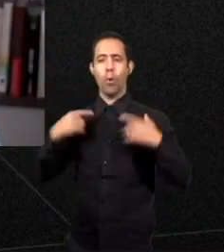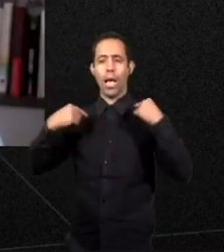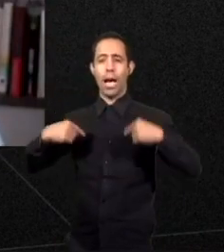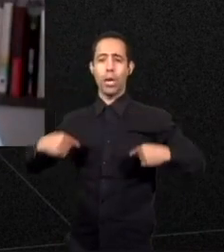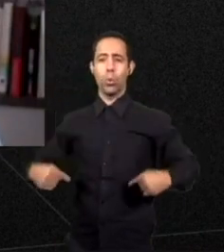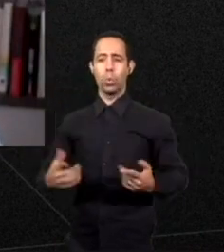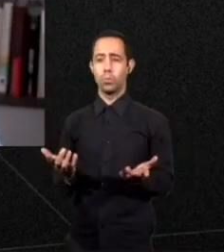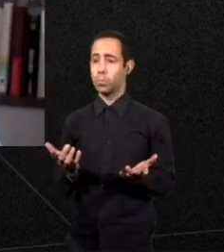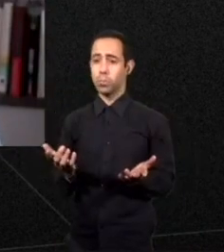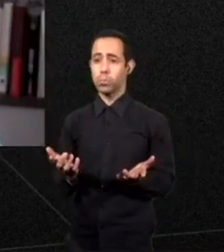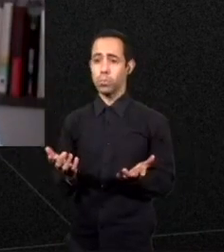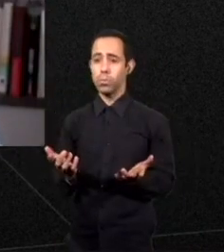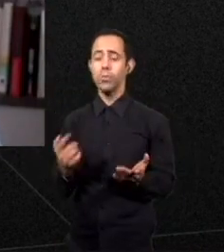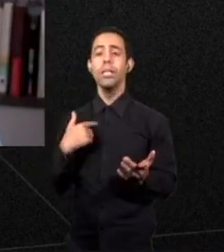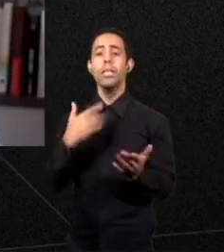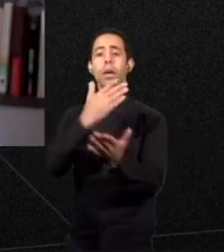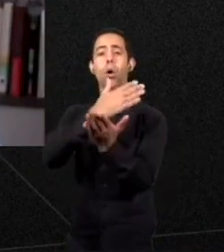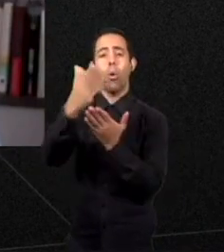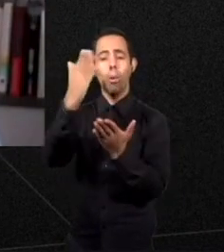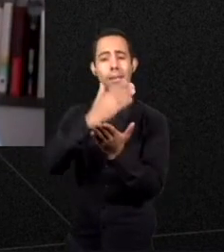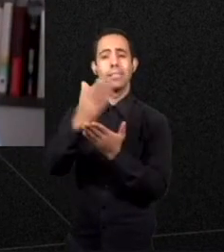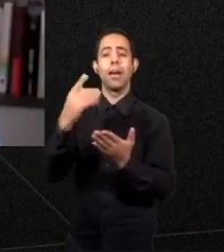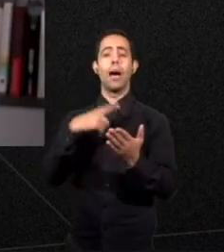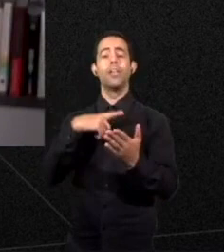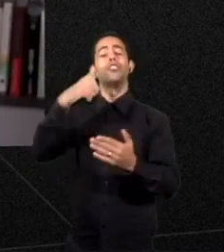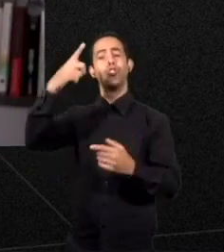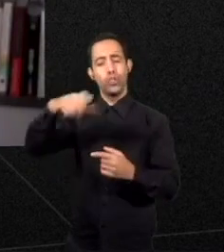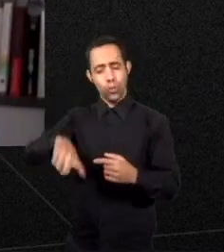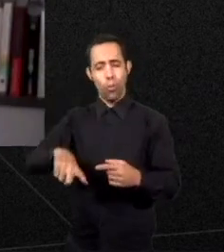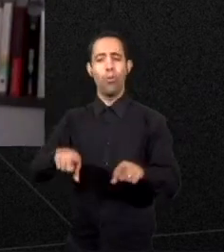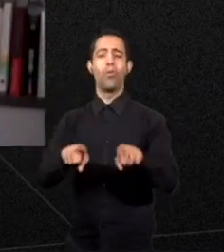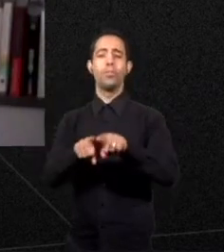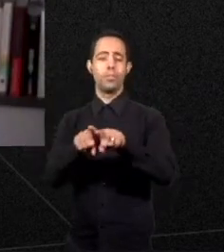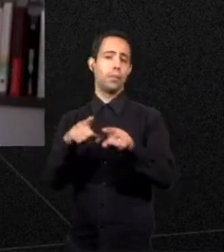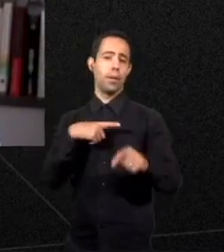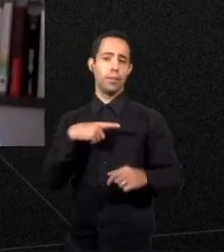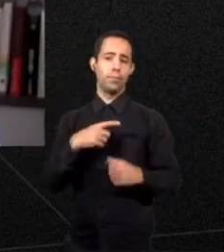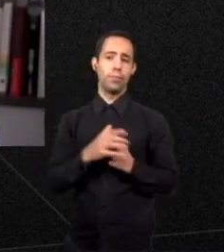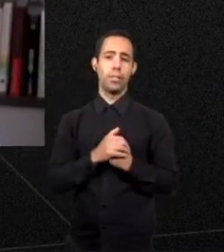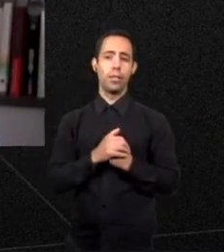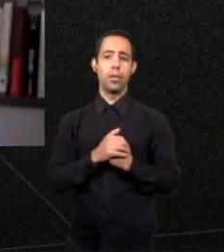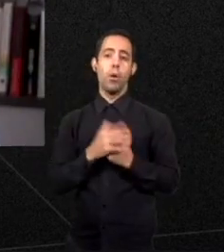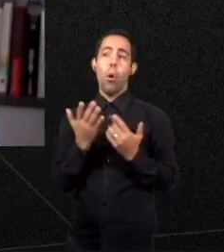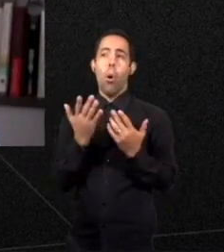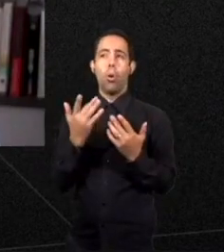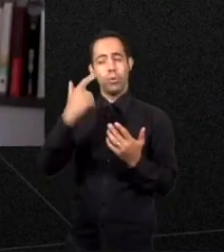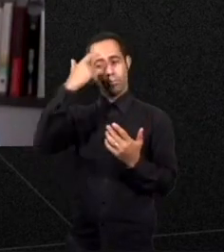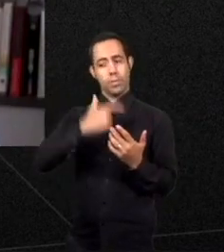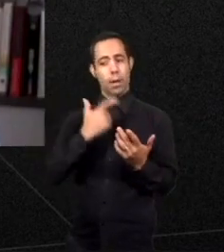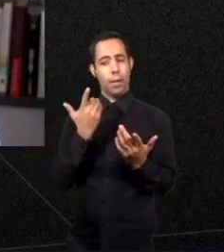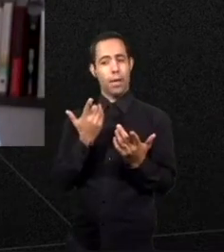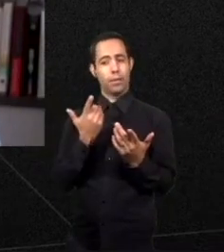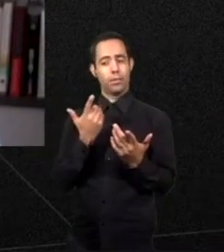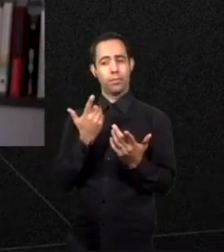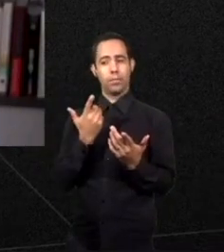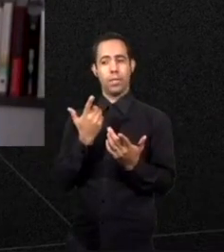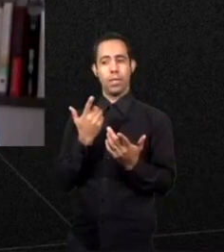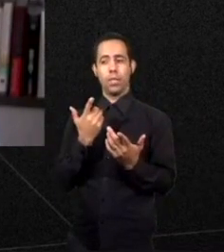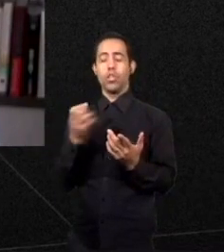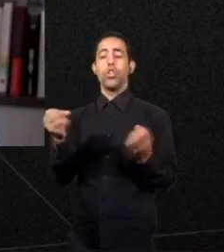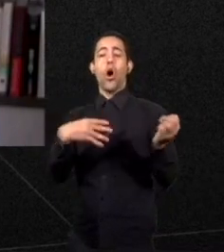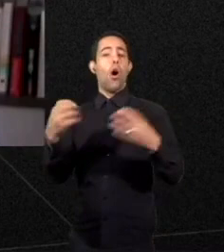engineering completely new kinds of inorganic entities, entities which are not